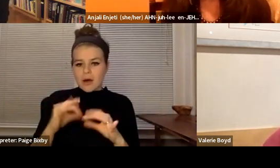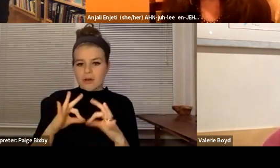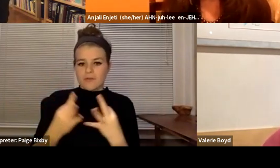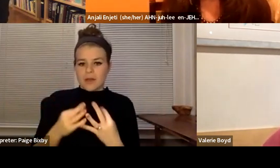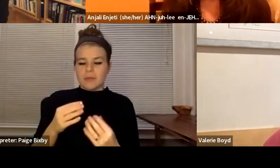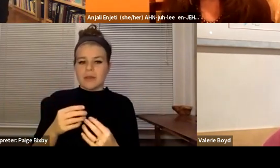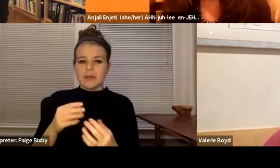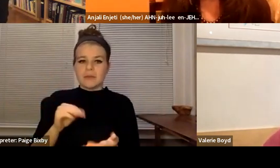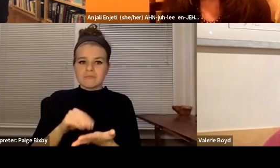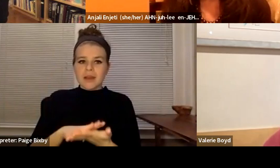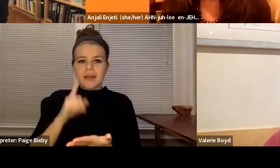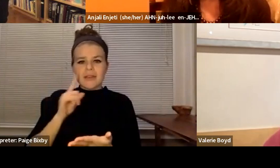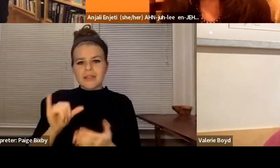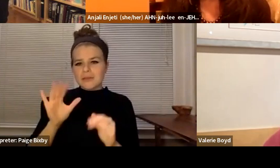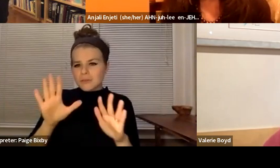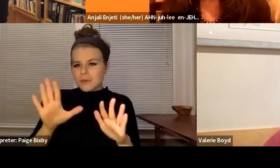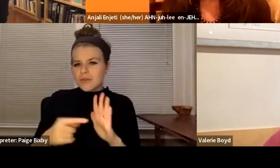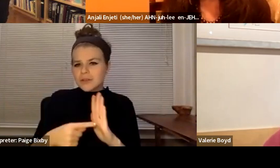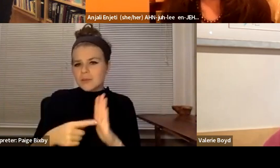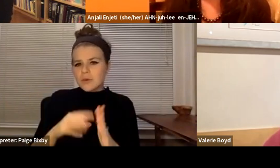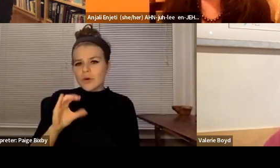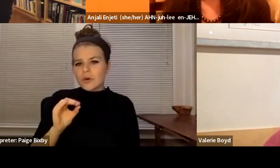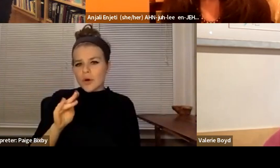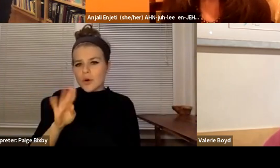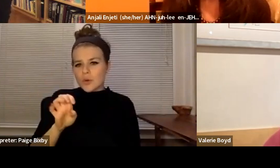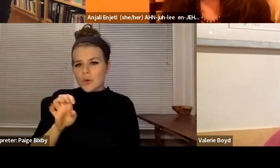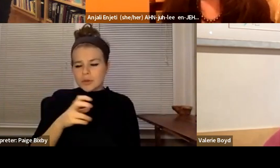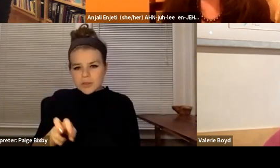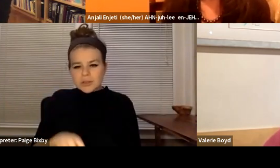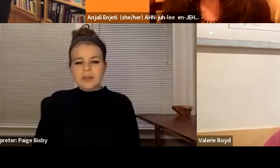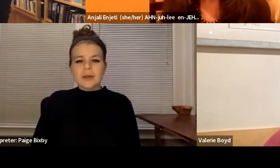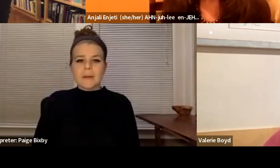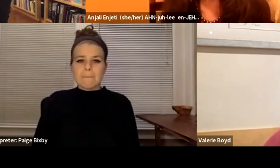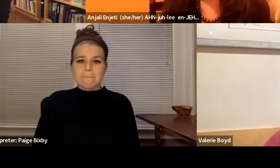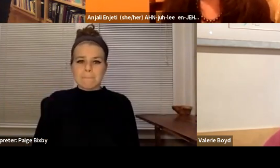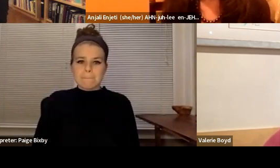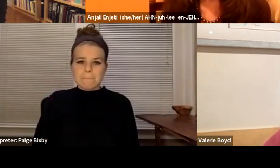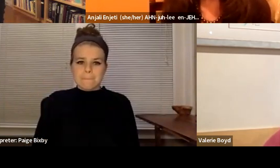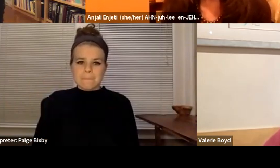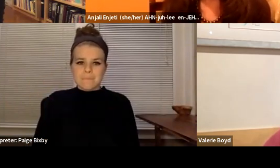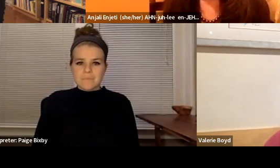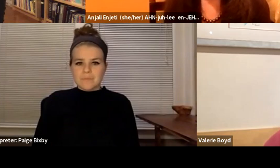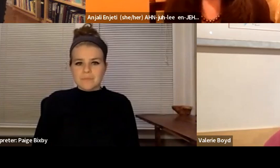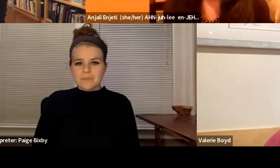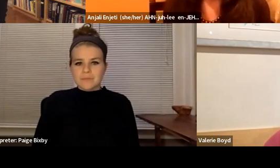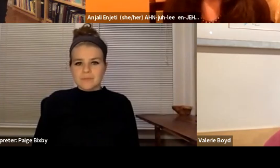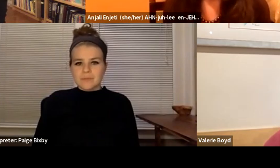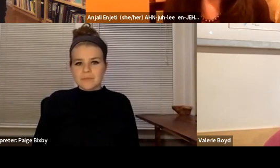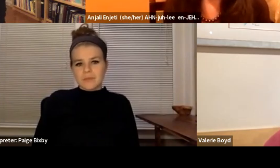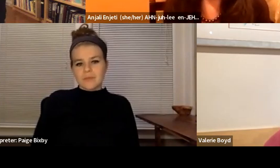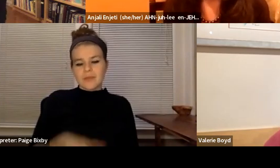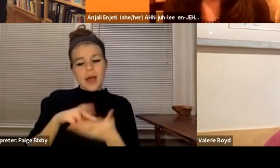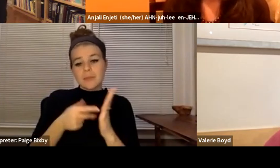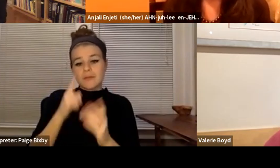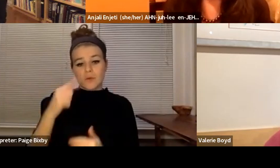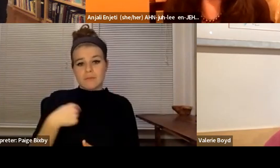wonderful example of code switching and of, I think, Mark, I mean, for